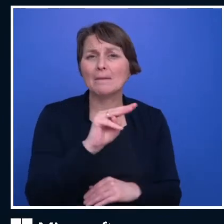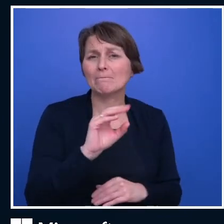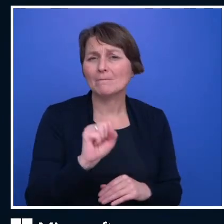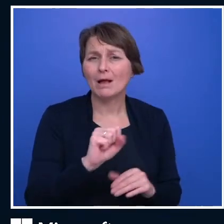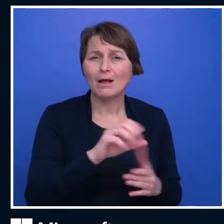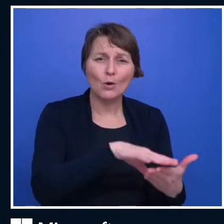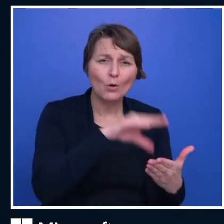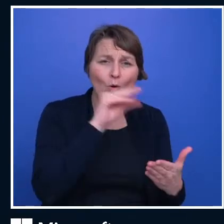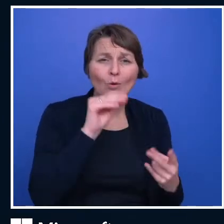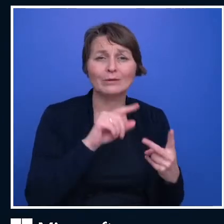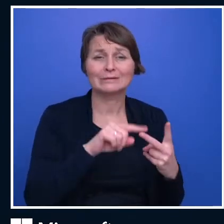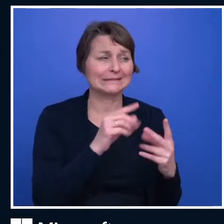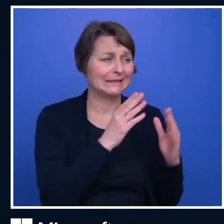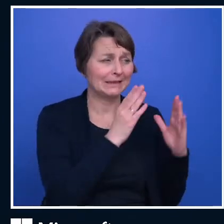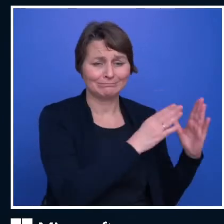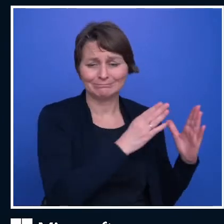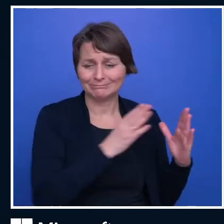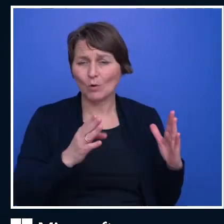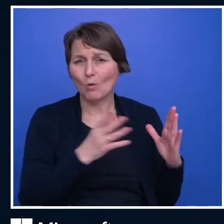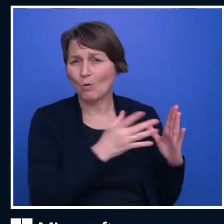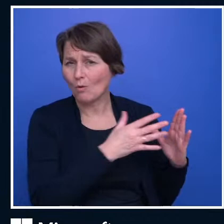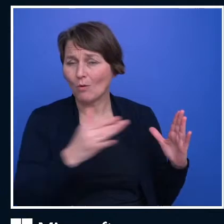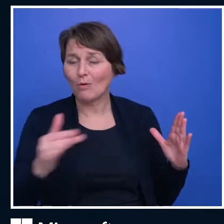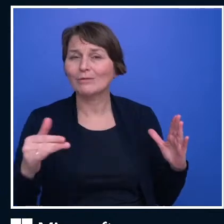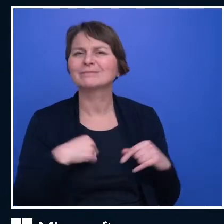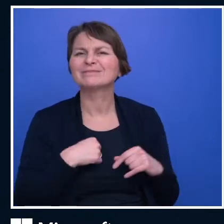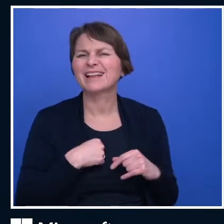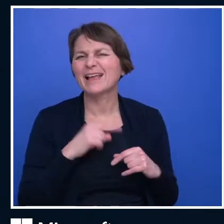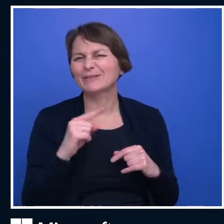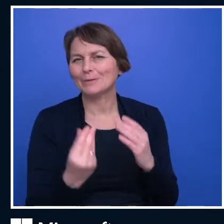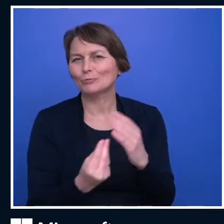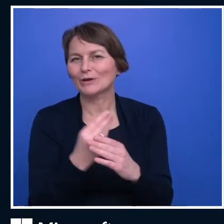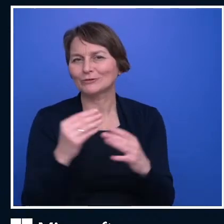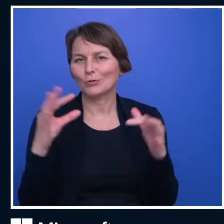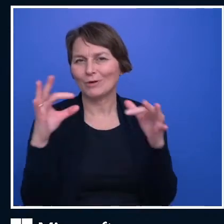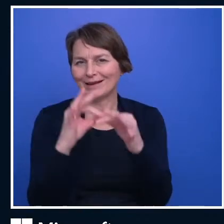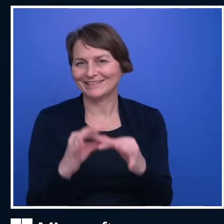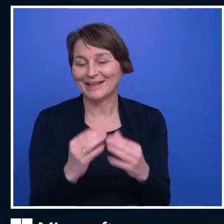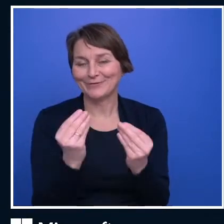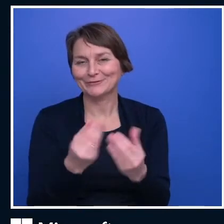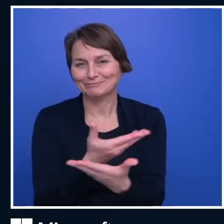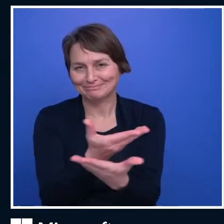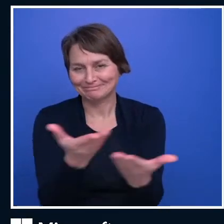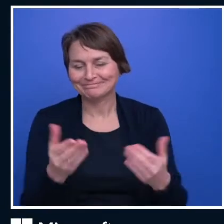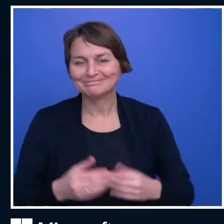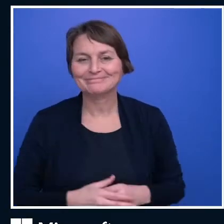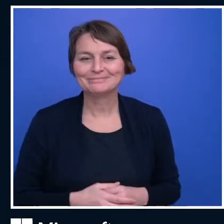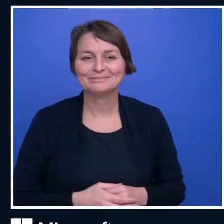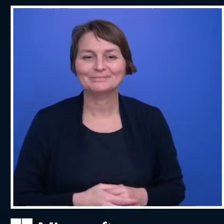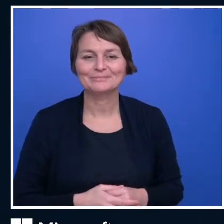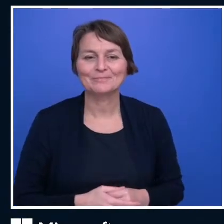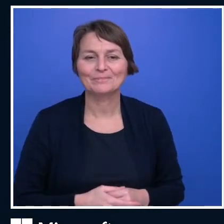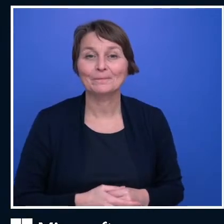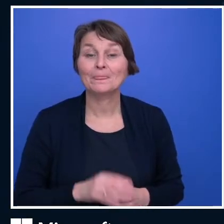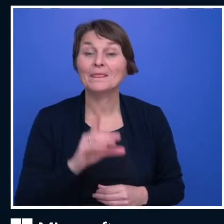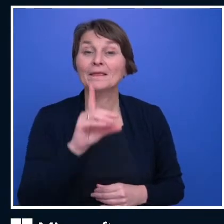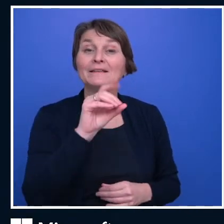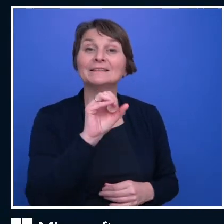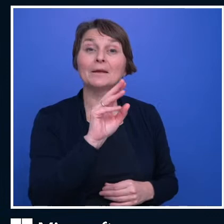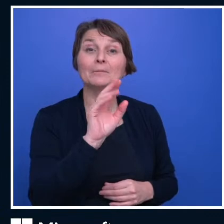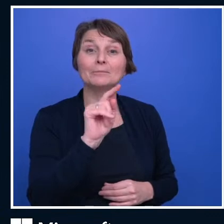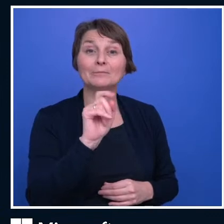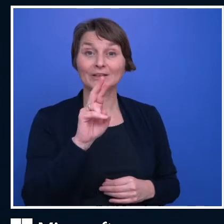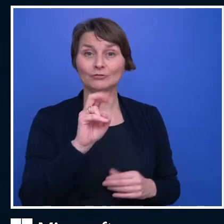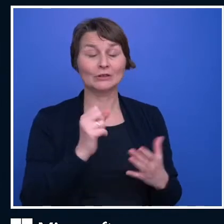conference, and in the resources page, there is also some links. And there have been so many talks today, and if you had to miss some of